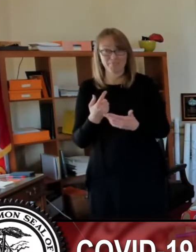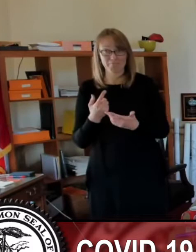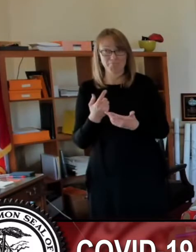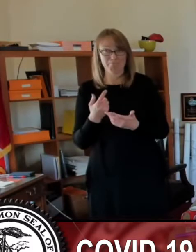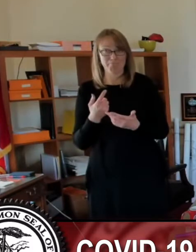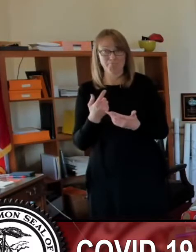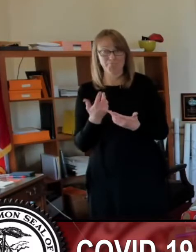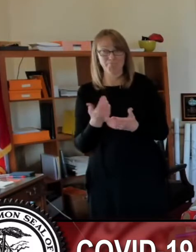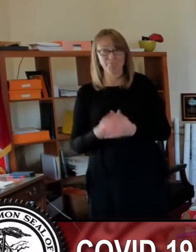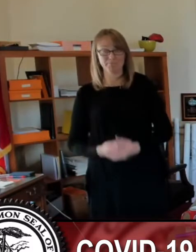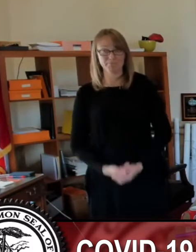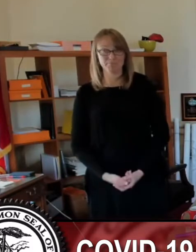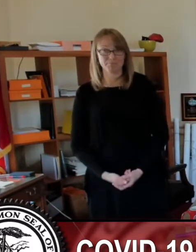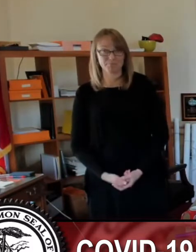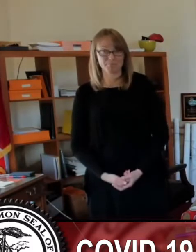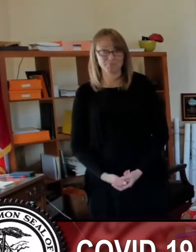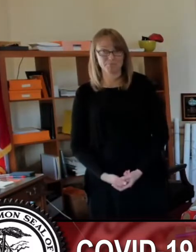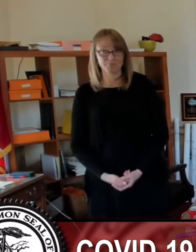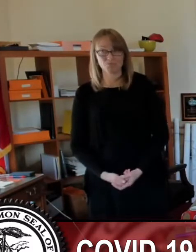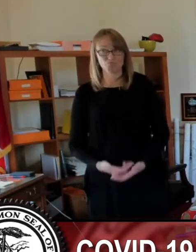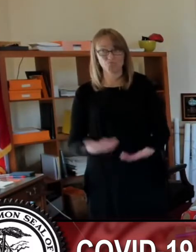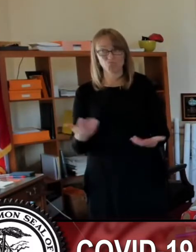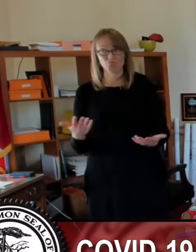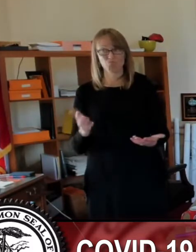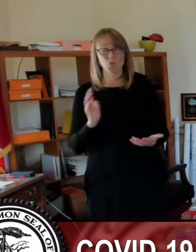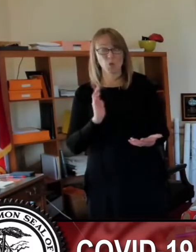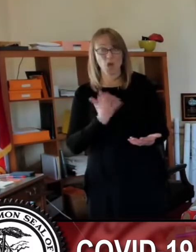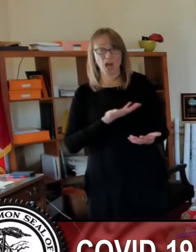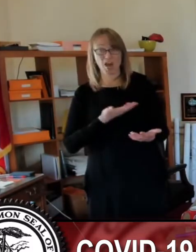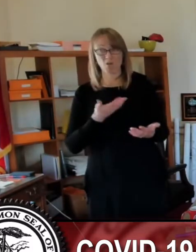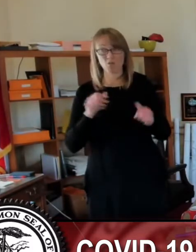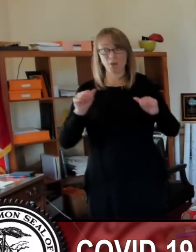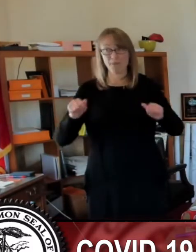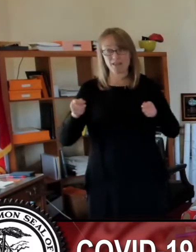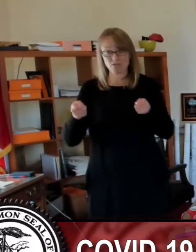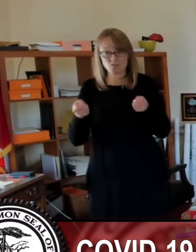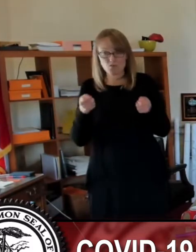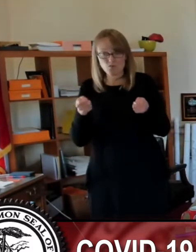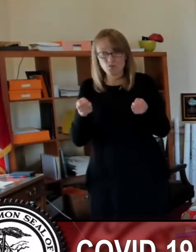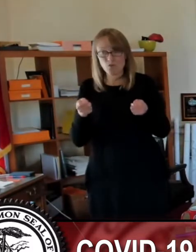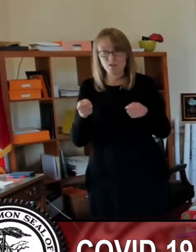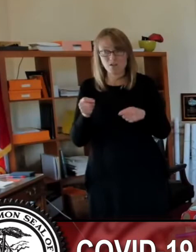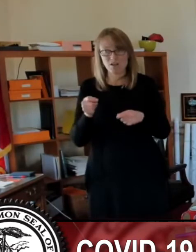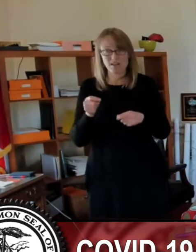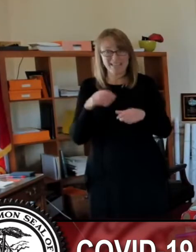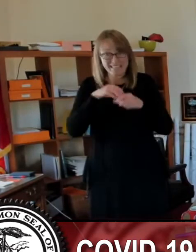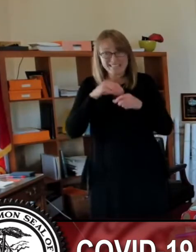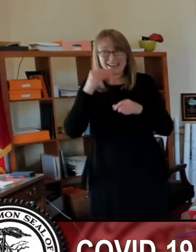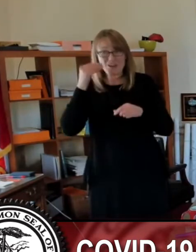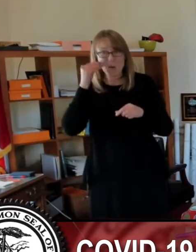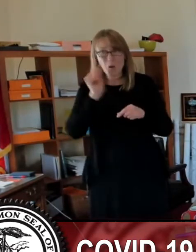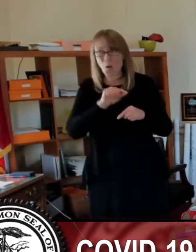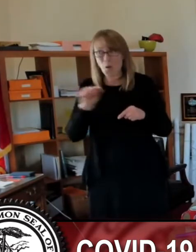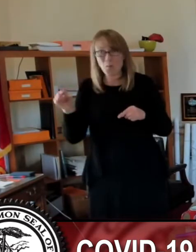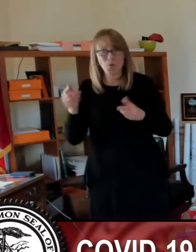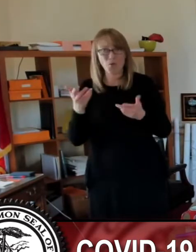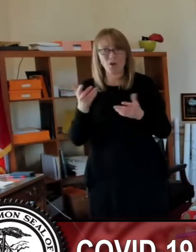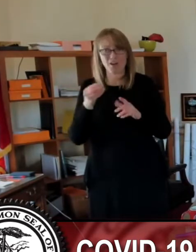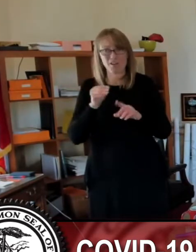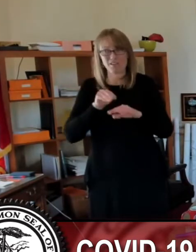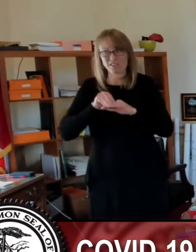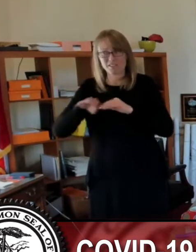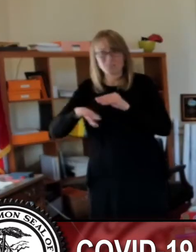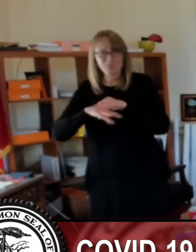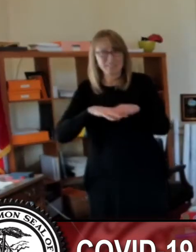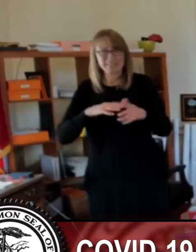levers are not. There are not many of those levers that we could put in place at this time. We're taking a strategic